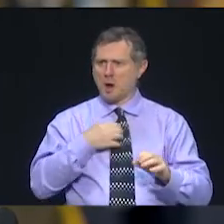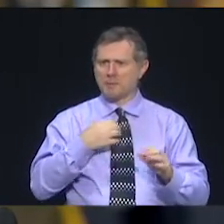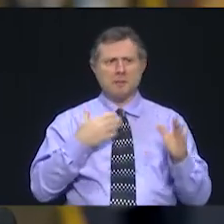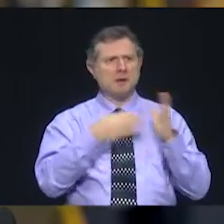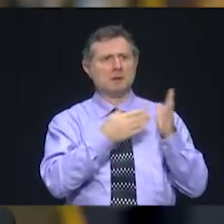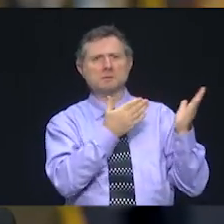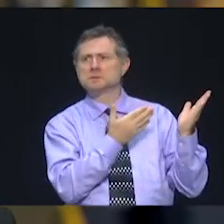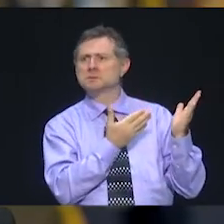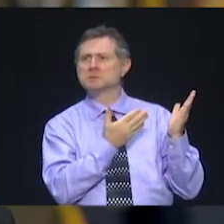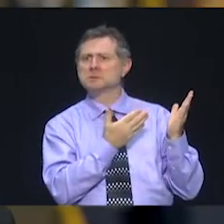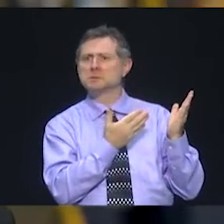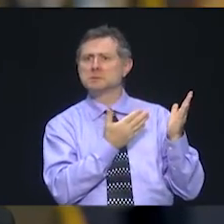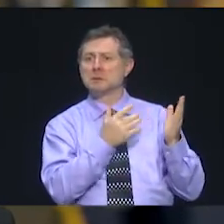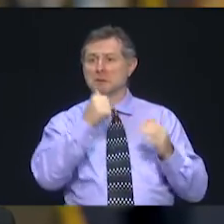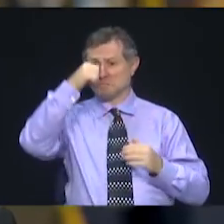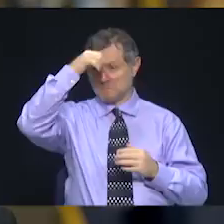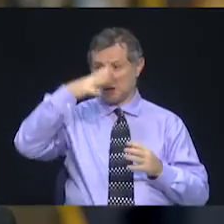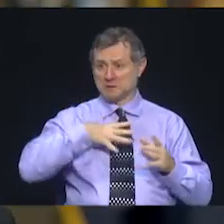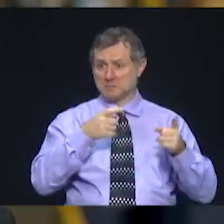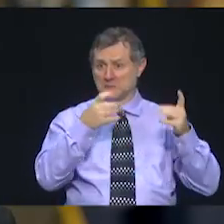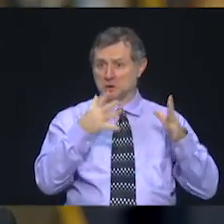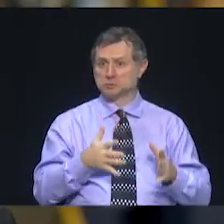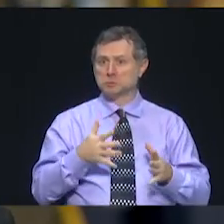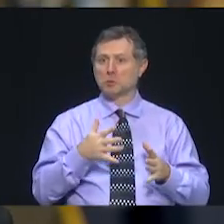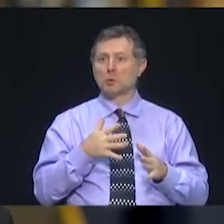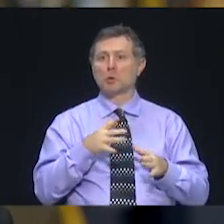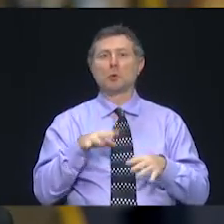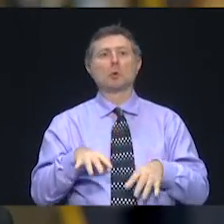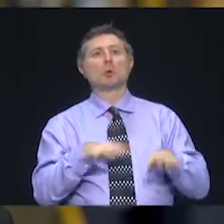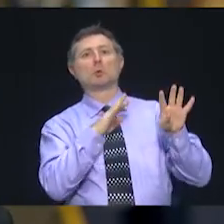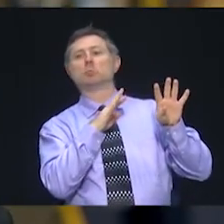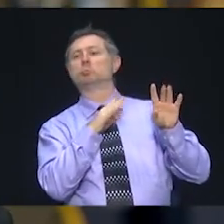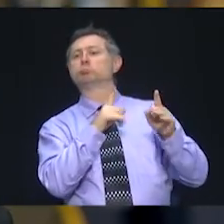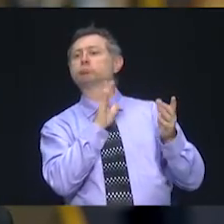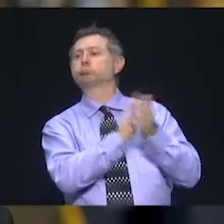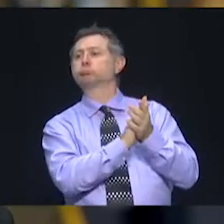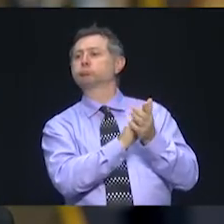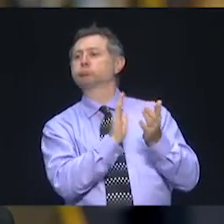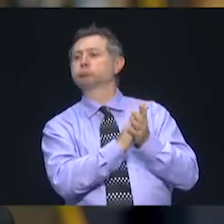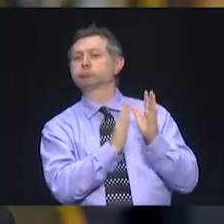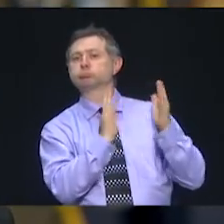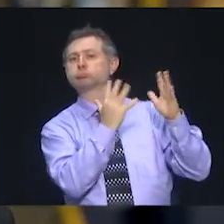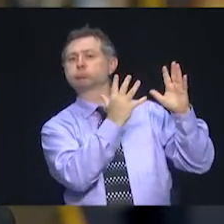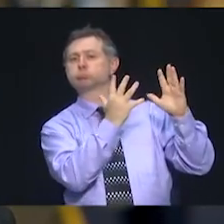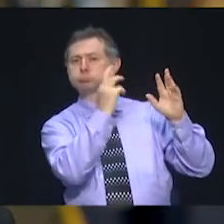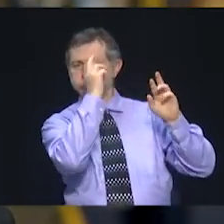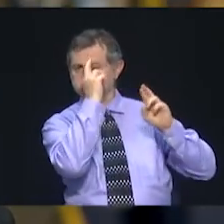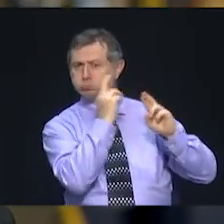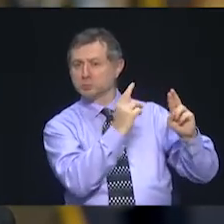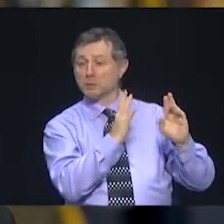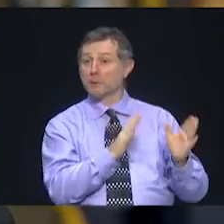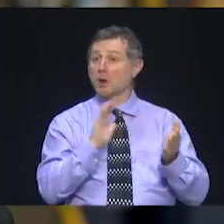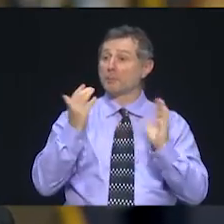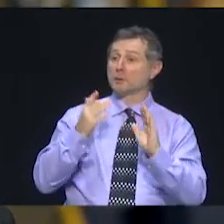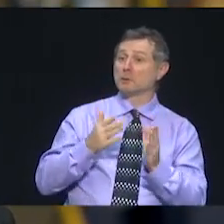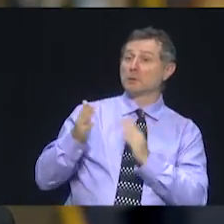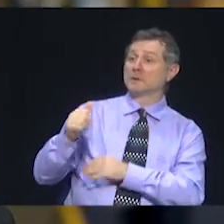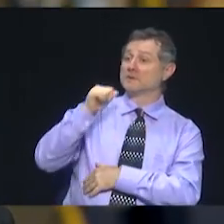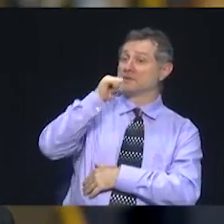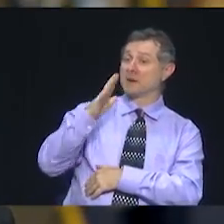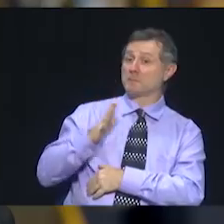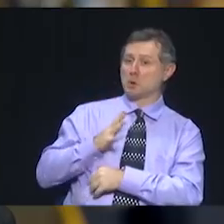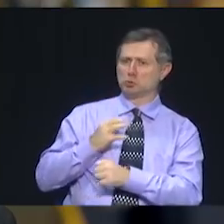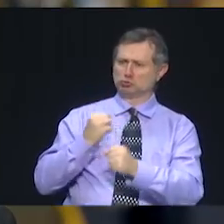male manager is respected and rewarded, but a strong female